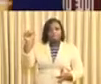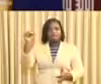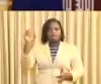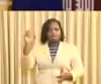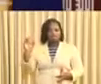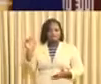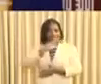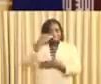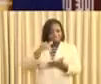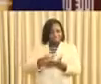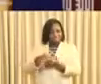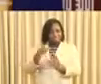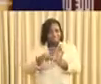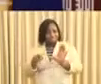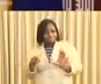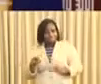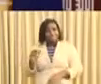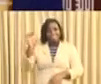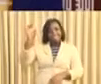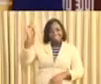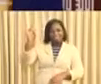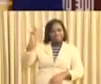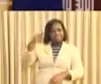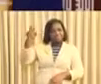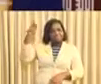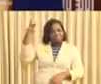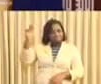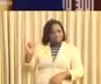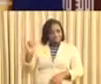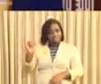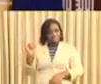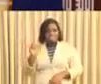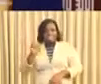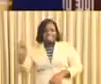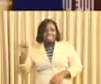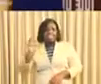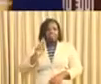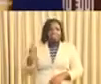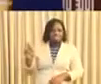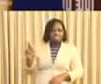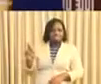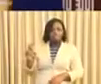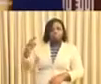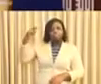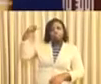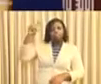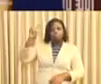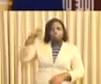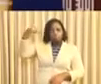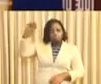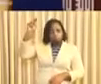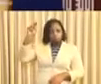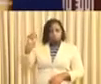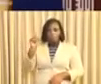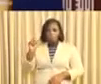Ashanti region, 6 in the Eastern region, 2 in the Northern region, 1 in Western North, and